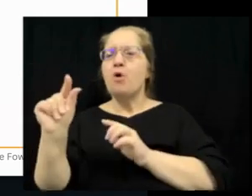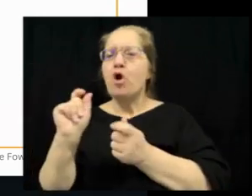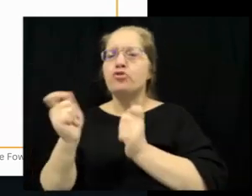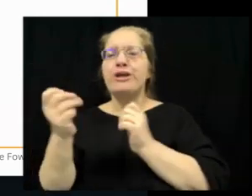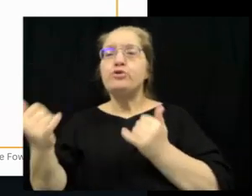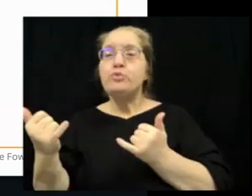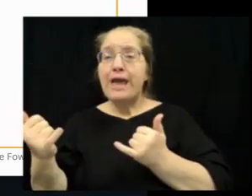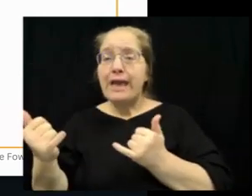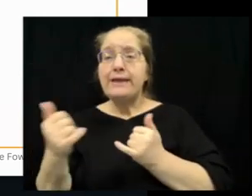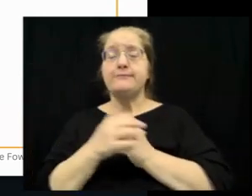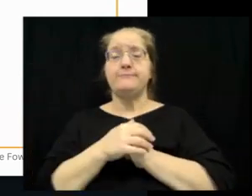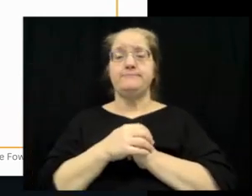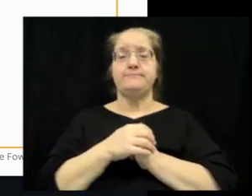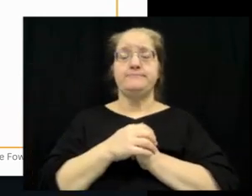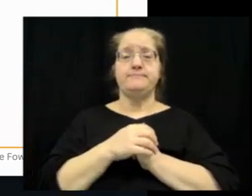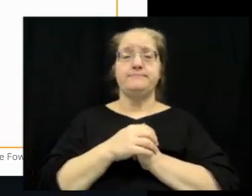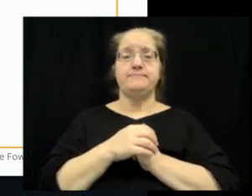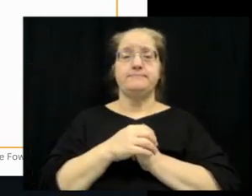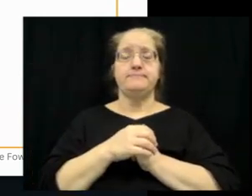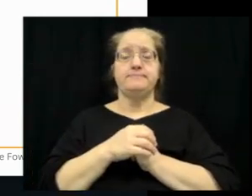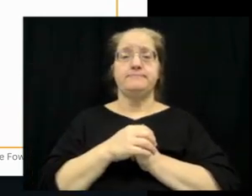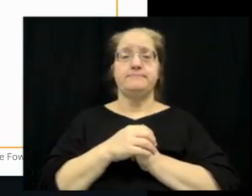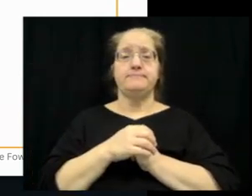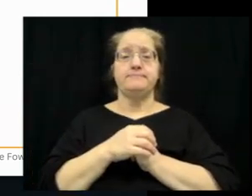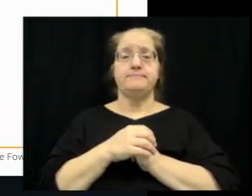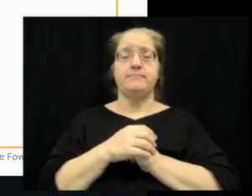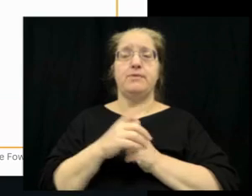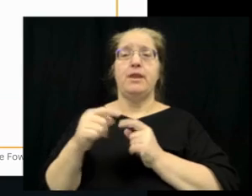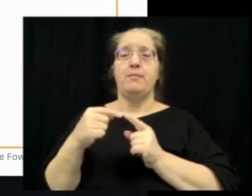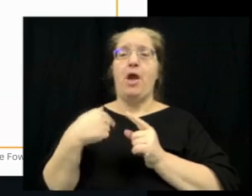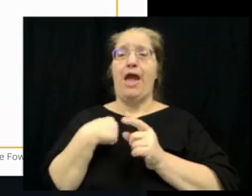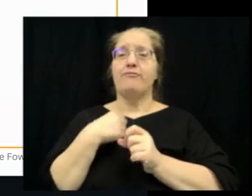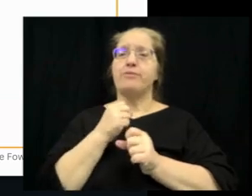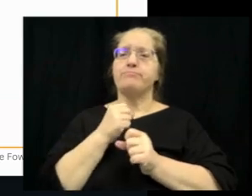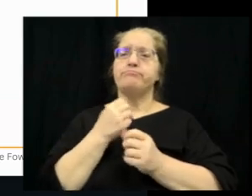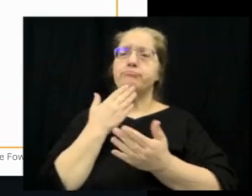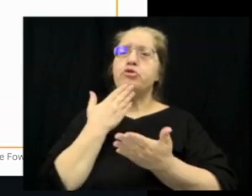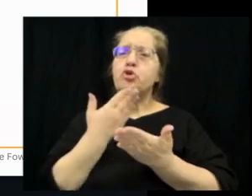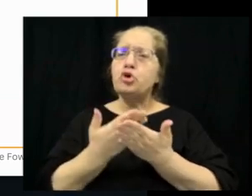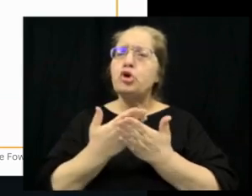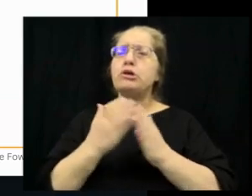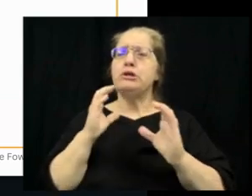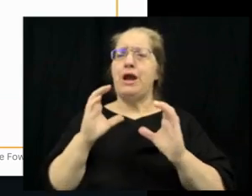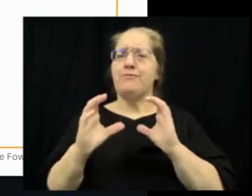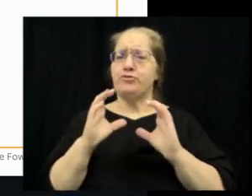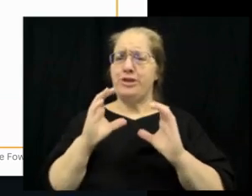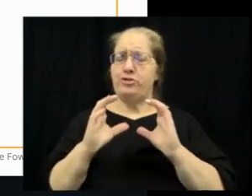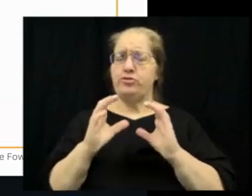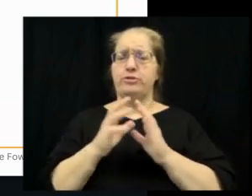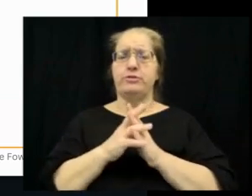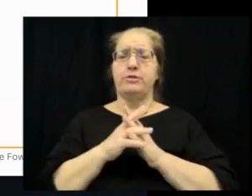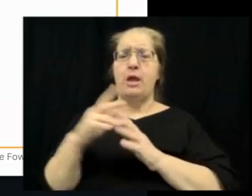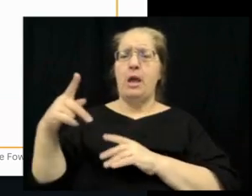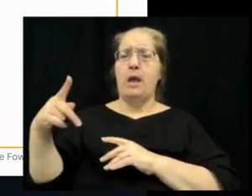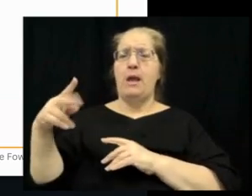today. So it's about having productive conversations. I know one of the things,